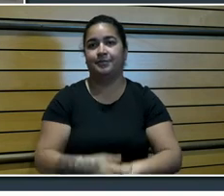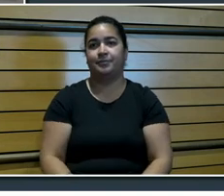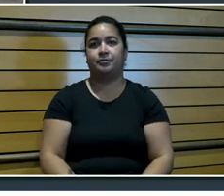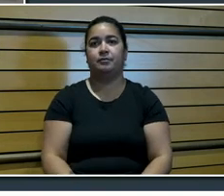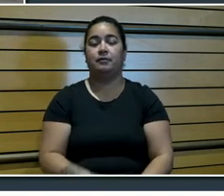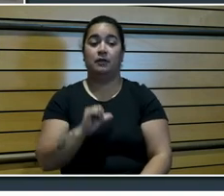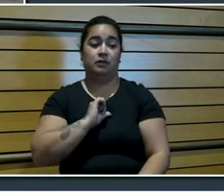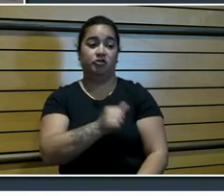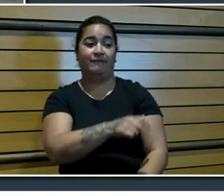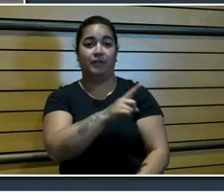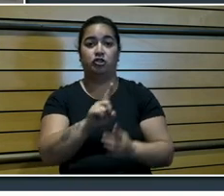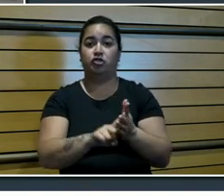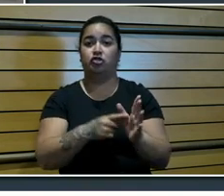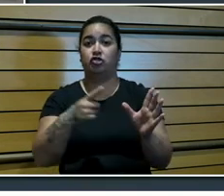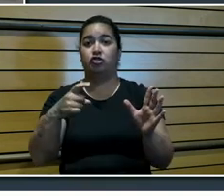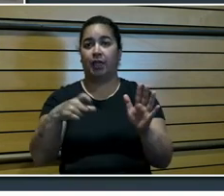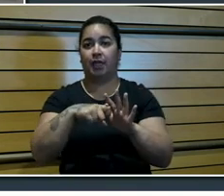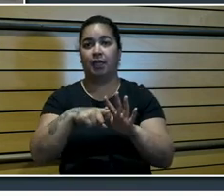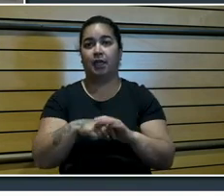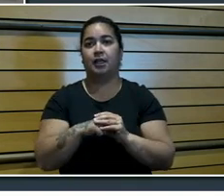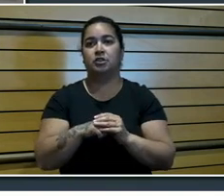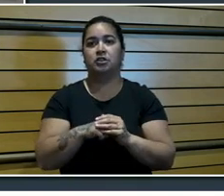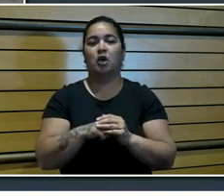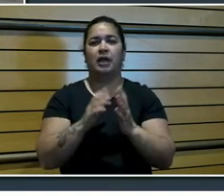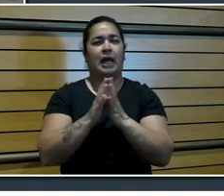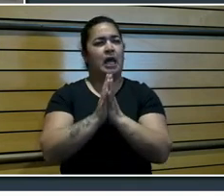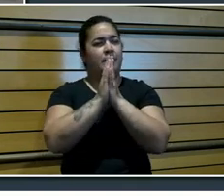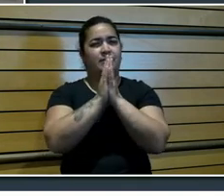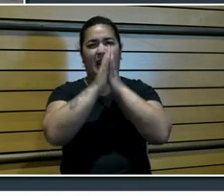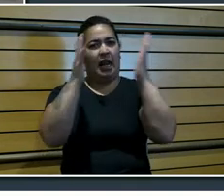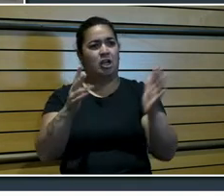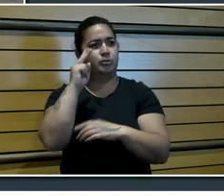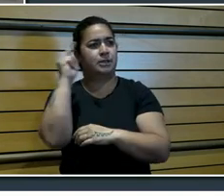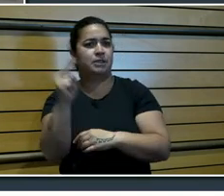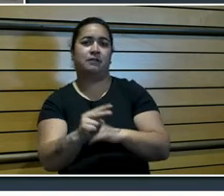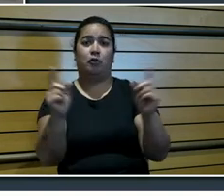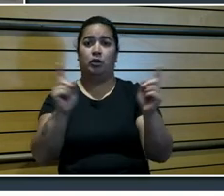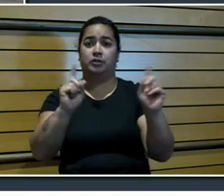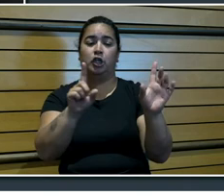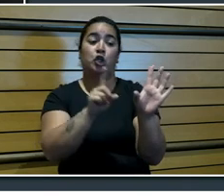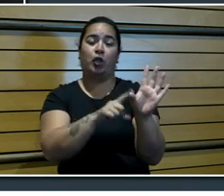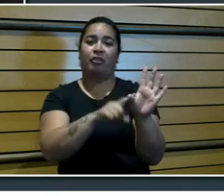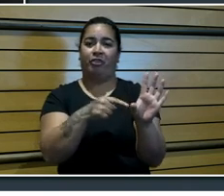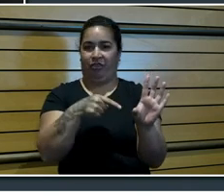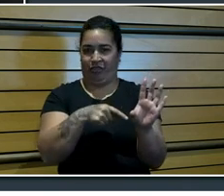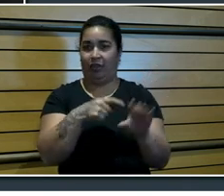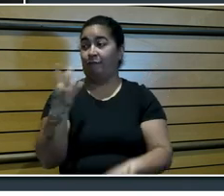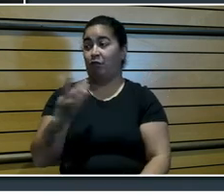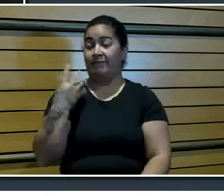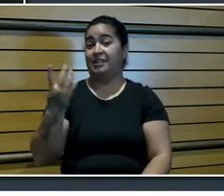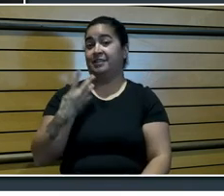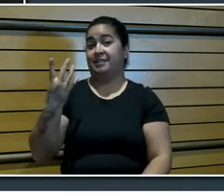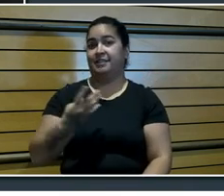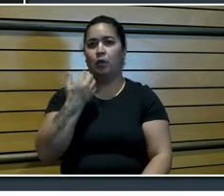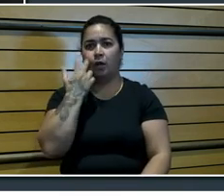along with the mic. Thank you. So a large part of our perspective is youth. And the four of us here, we're all